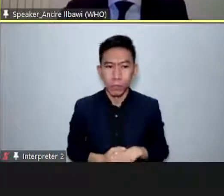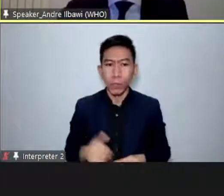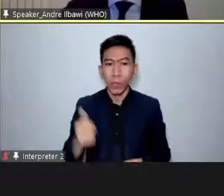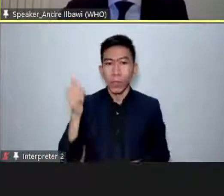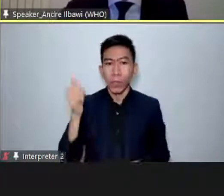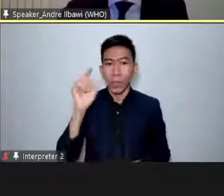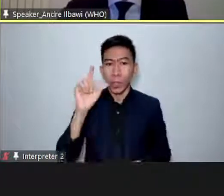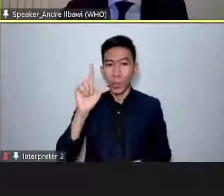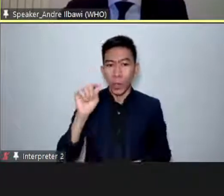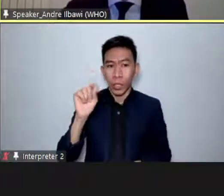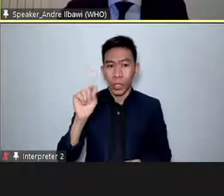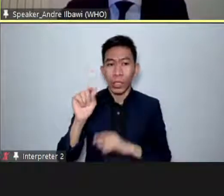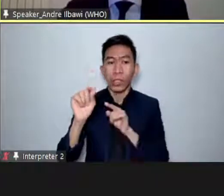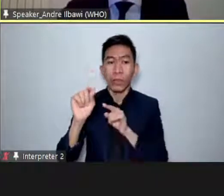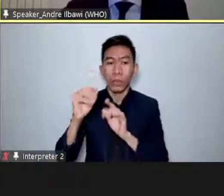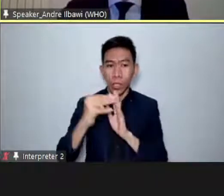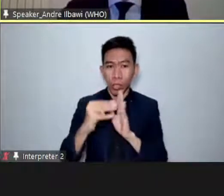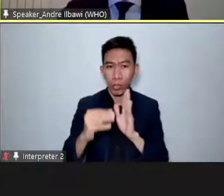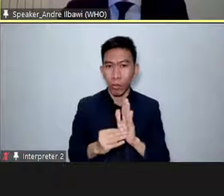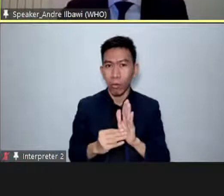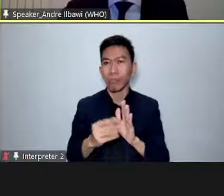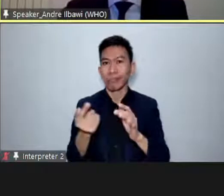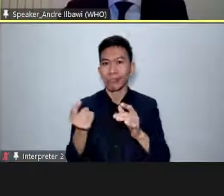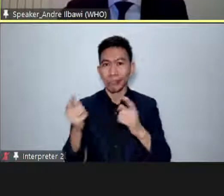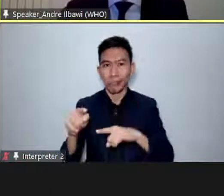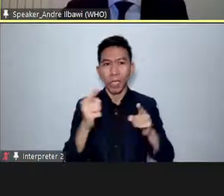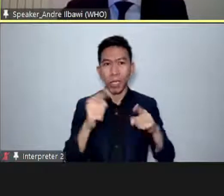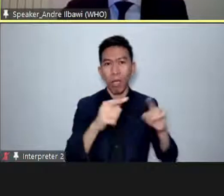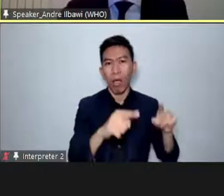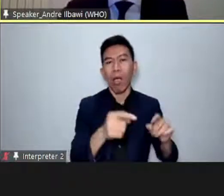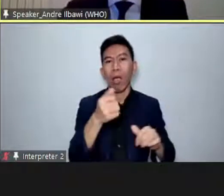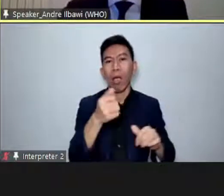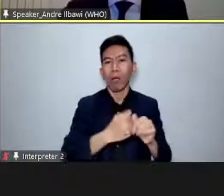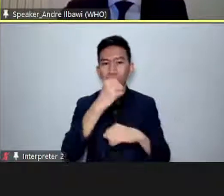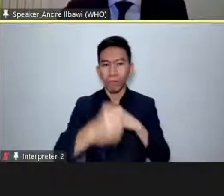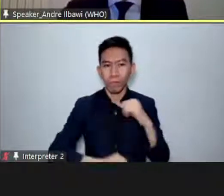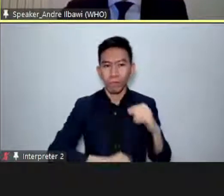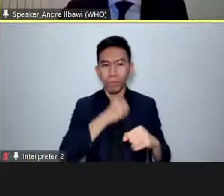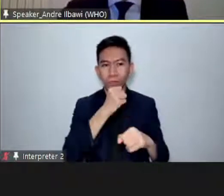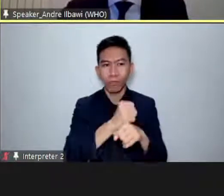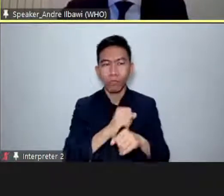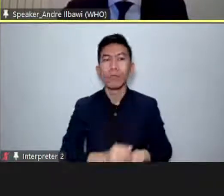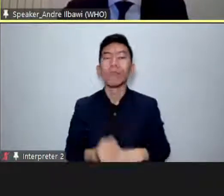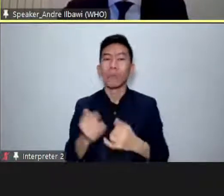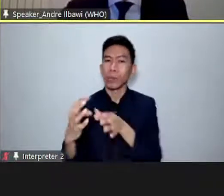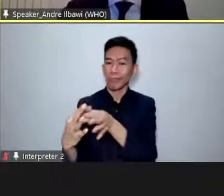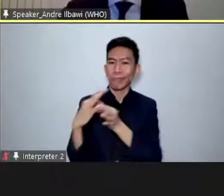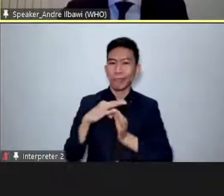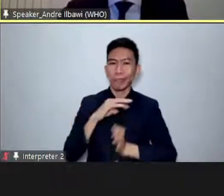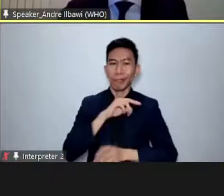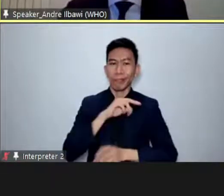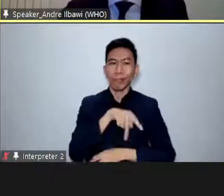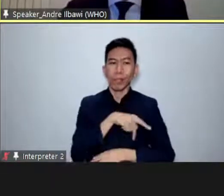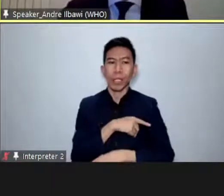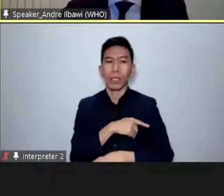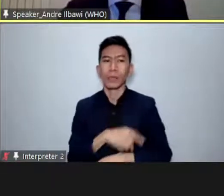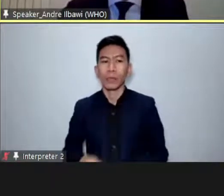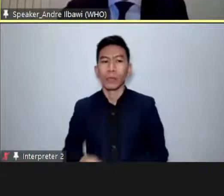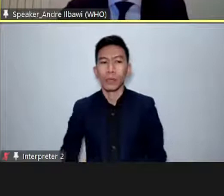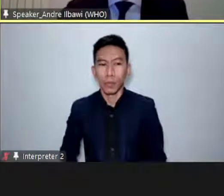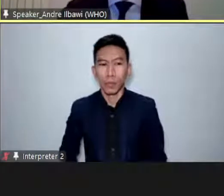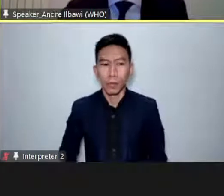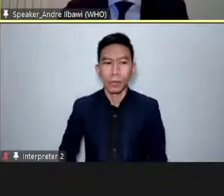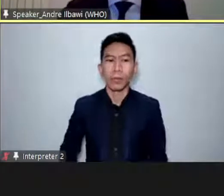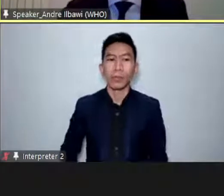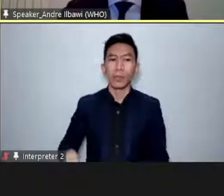per year. But another way to understand it is to make it a bit more personal. 1 in 2 or 1 in 3